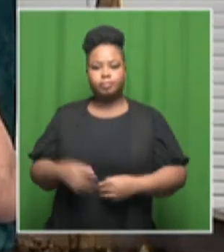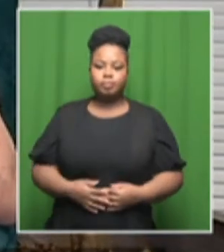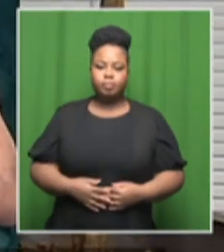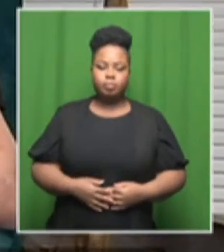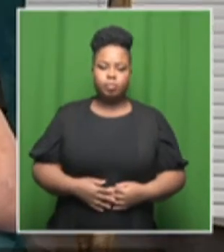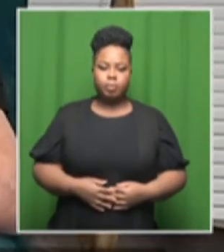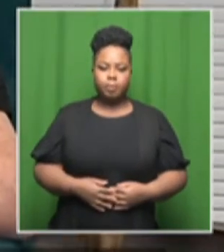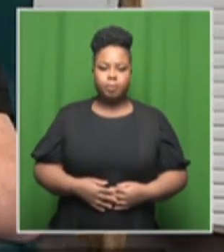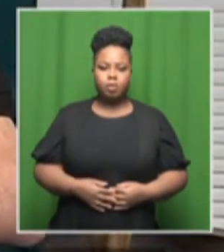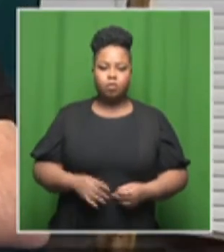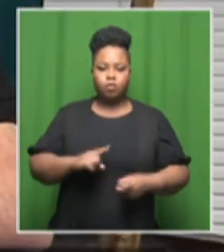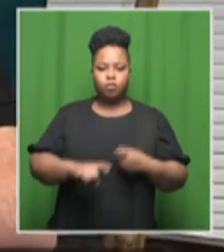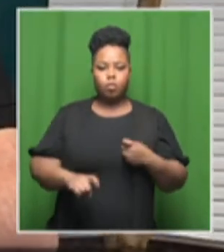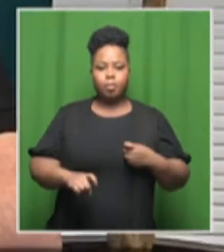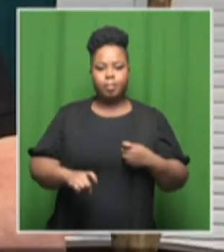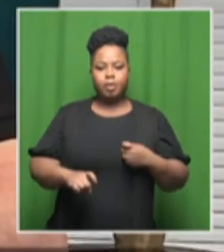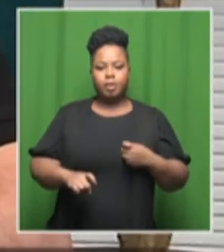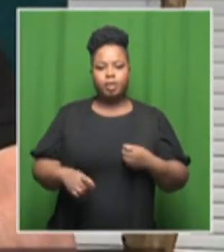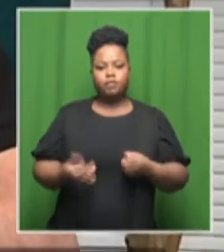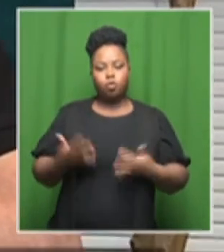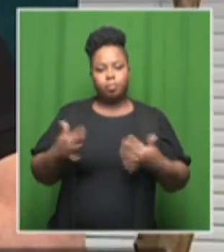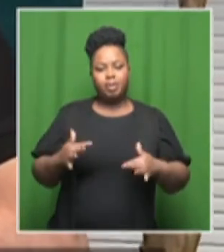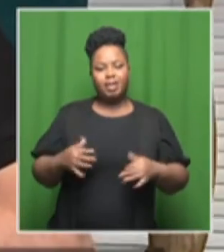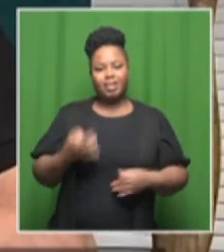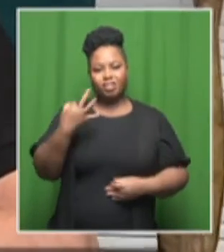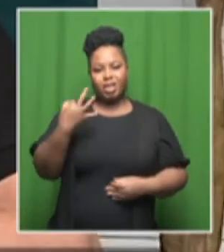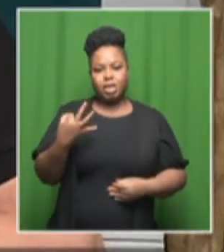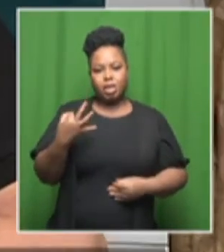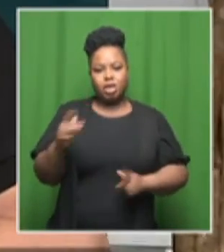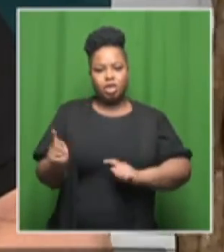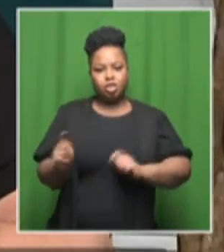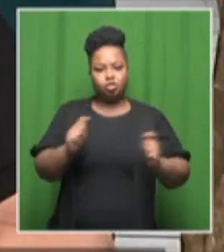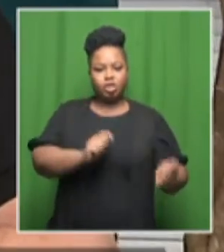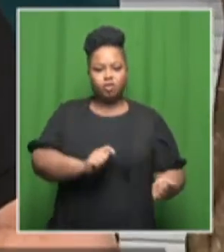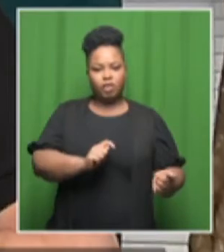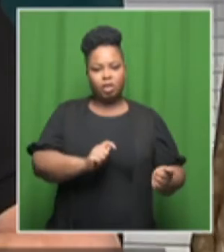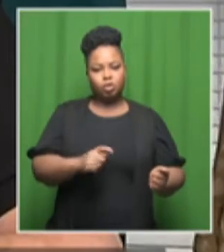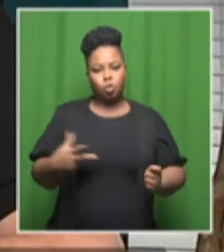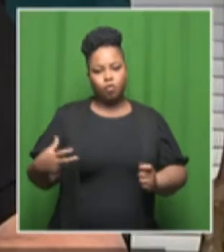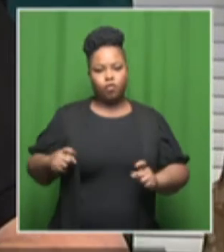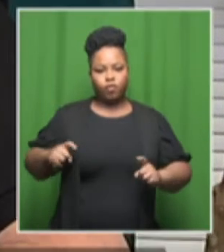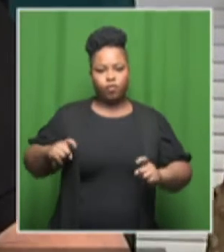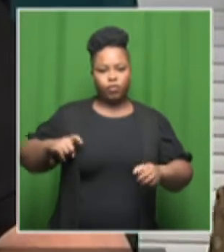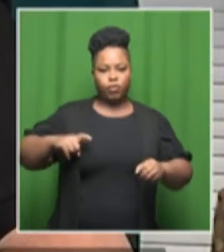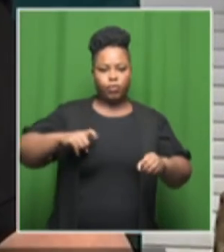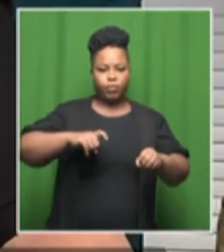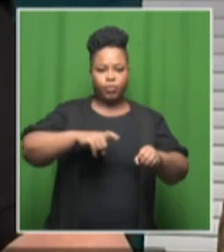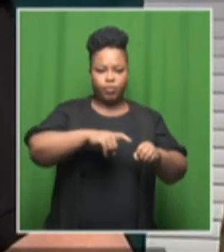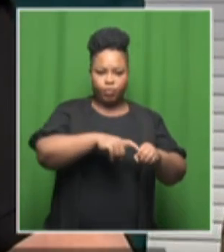of the 3 transfers wow. of embryos. Okay. So, and